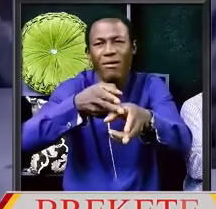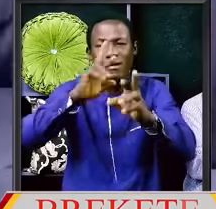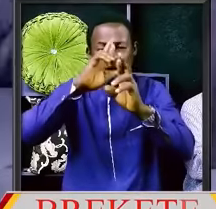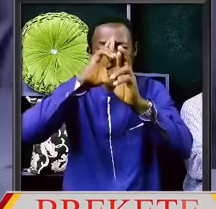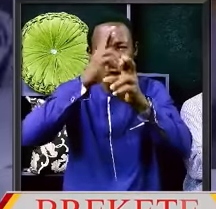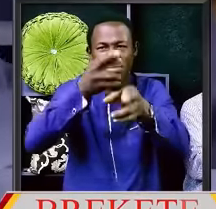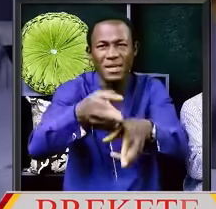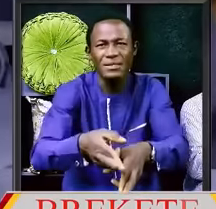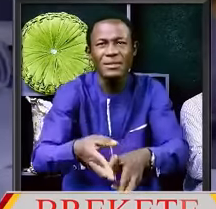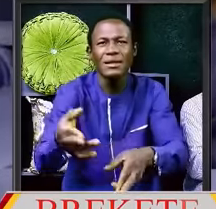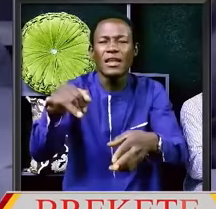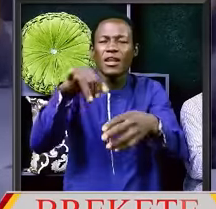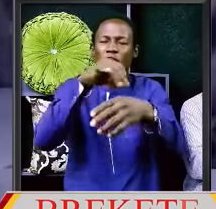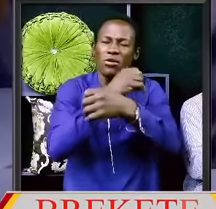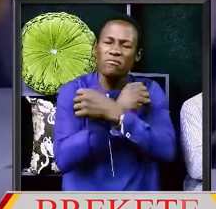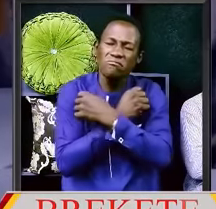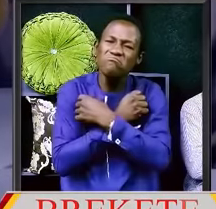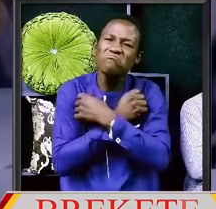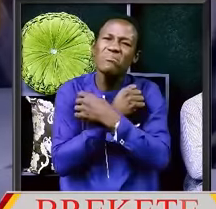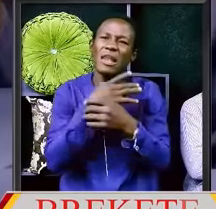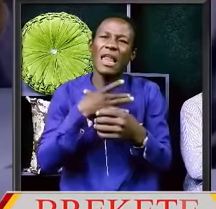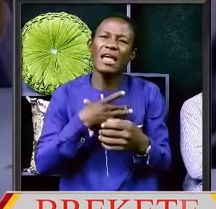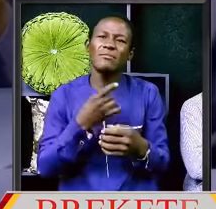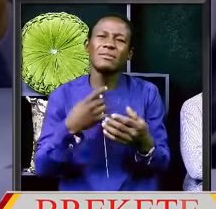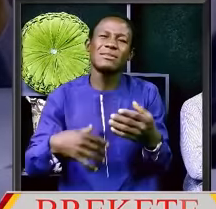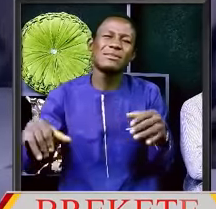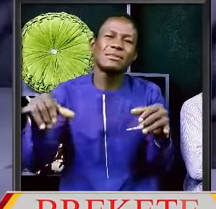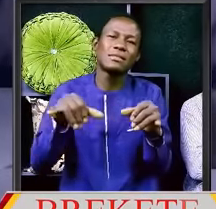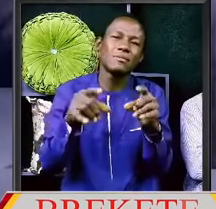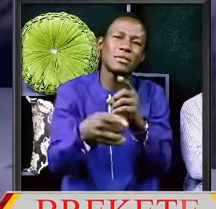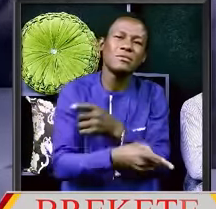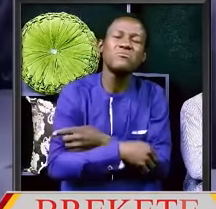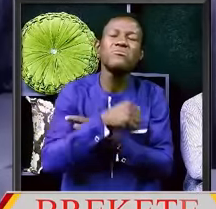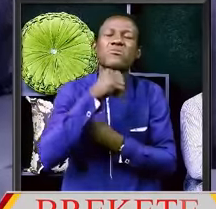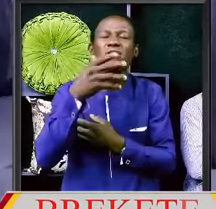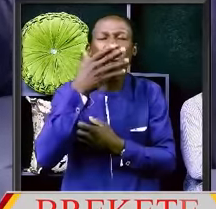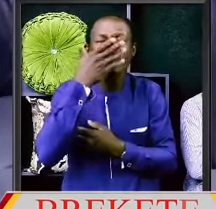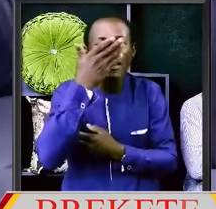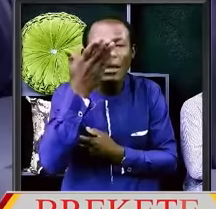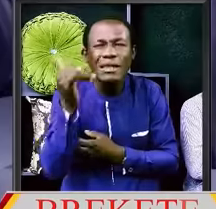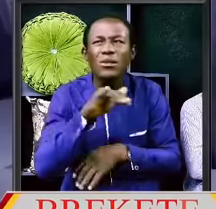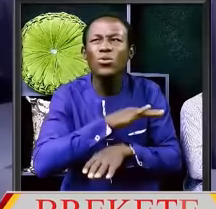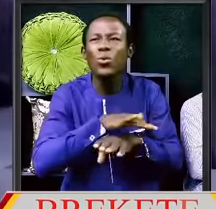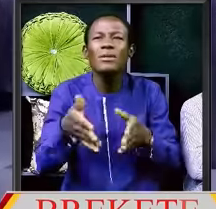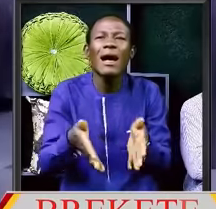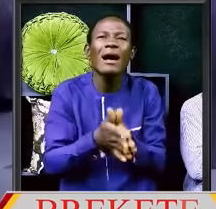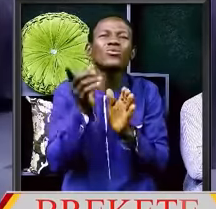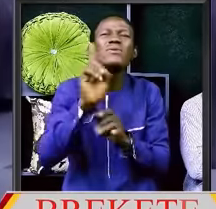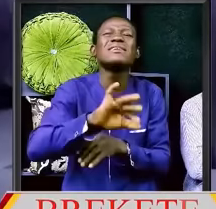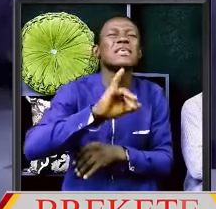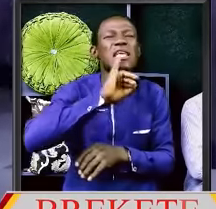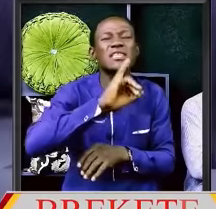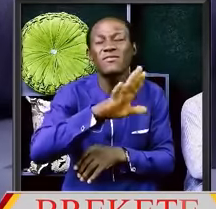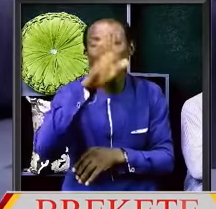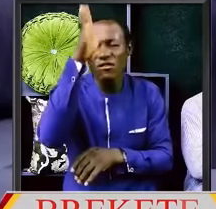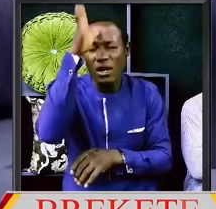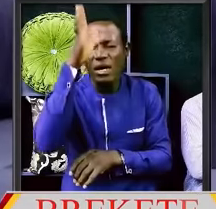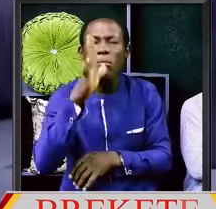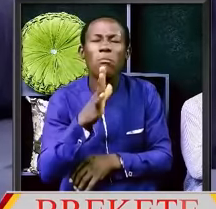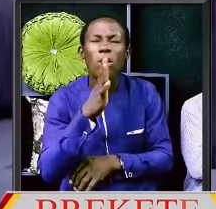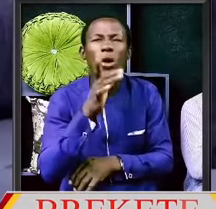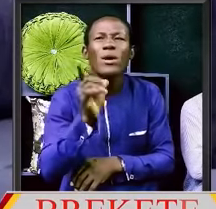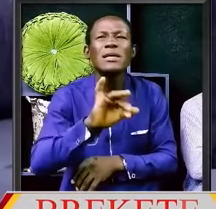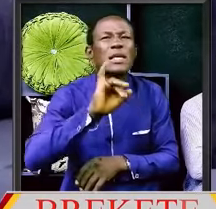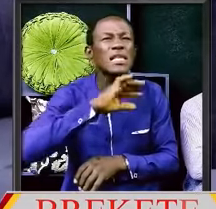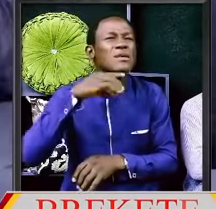him. The same day, nobody say he don't begin smell. They no ask where the papa, where the mama, where is the immediate